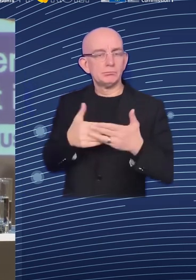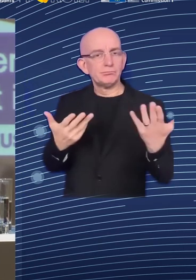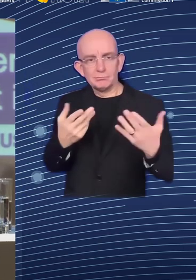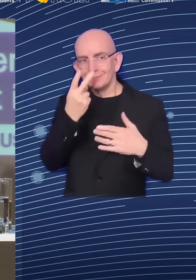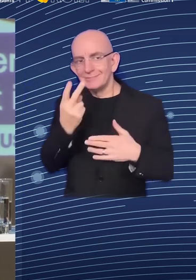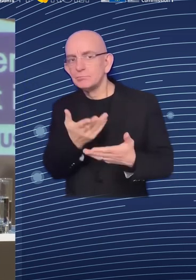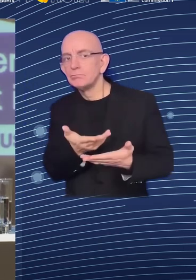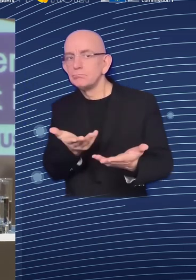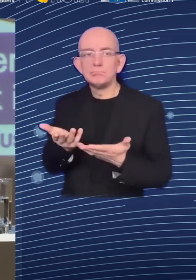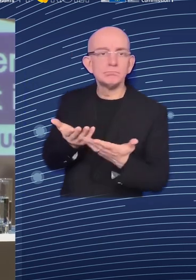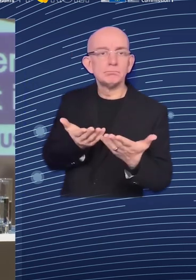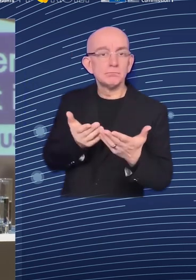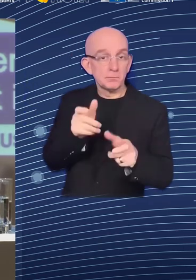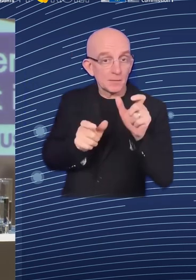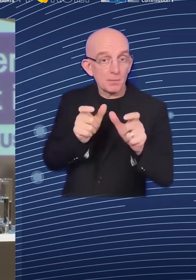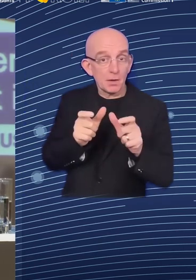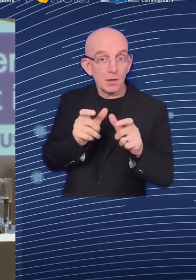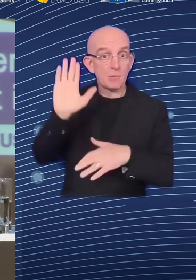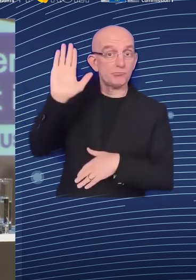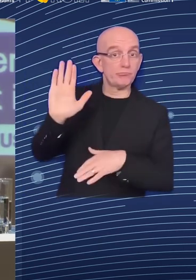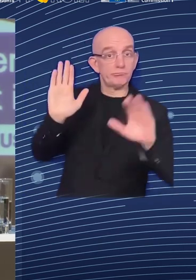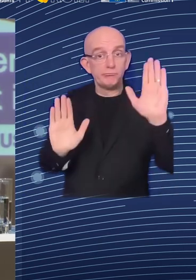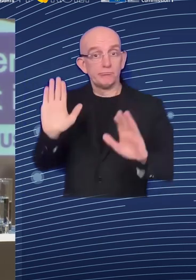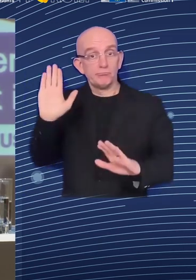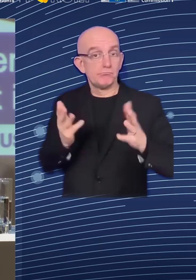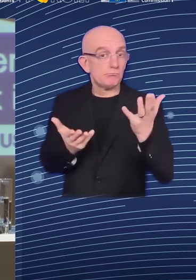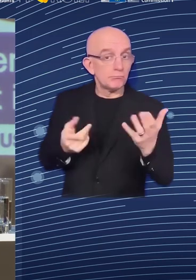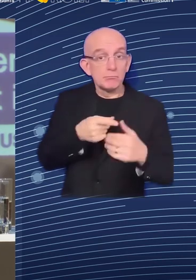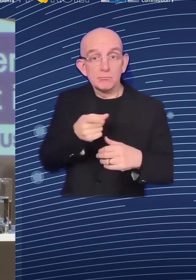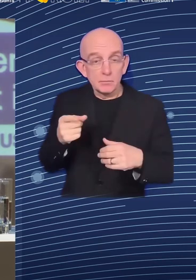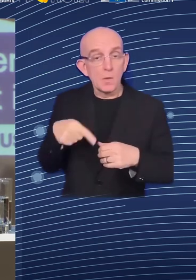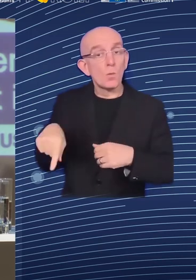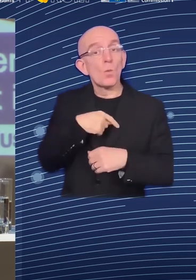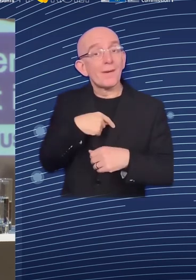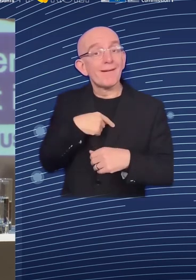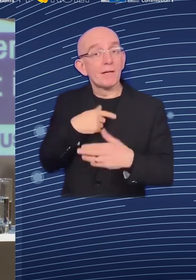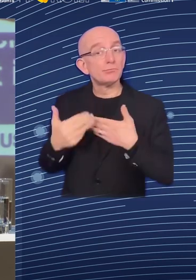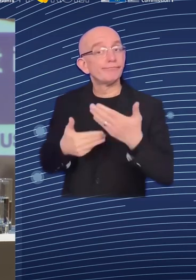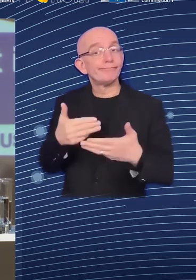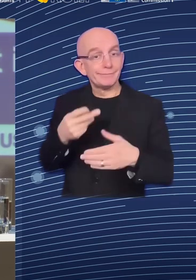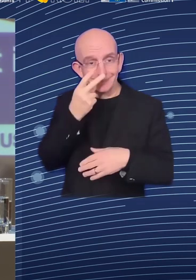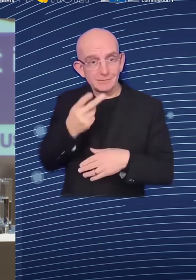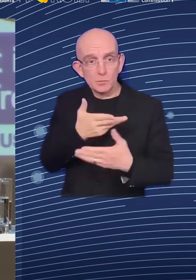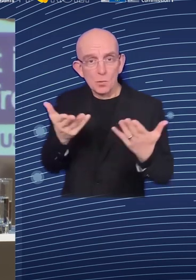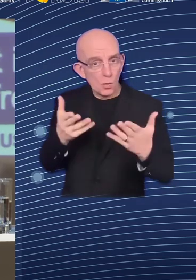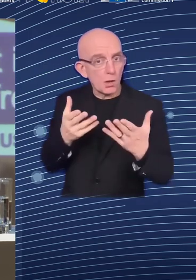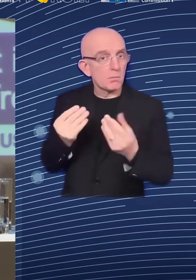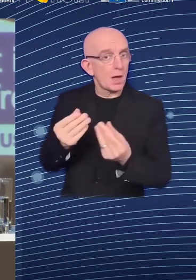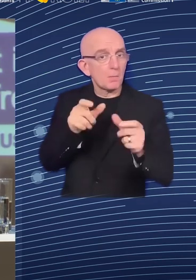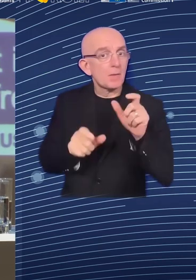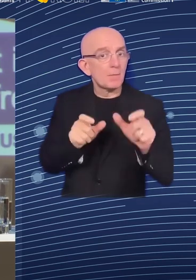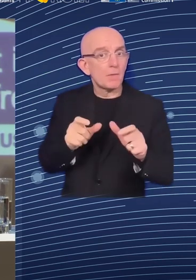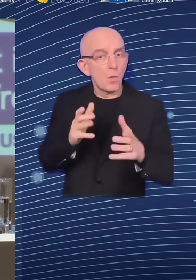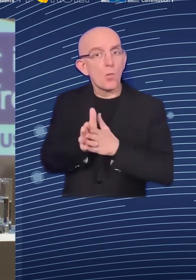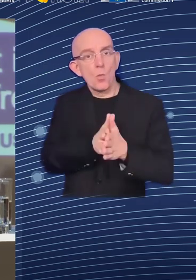there's huge interest and demand out there from people who are already in the workforce. There's a certain amount of an issue in our country with transition rates.